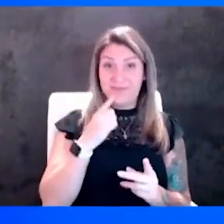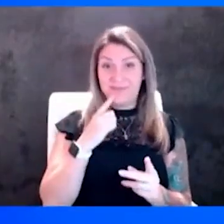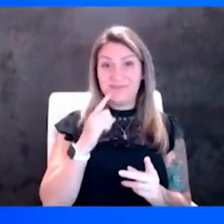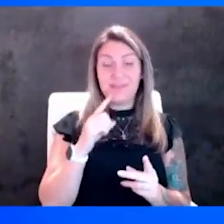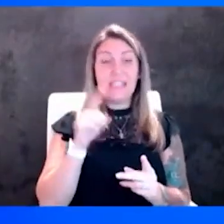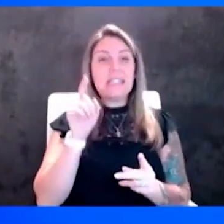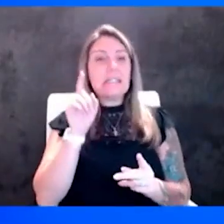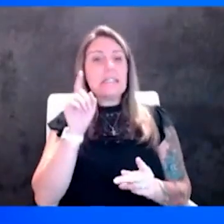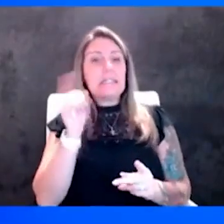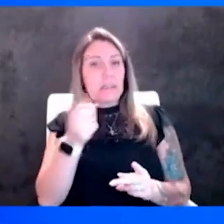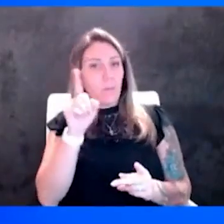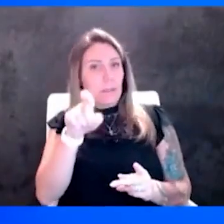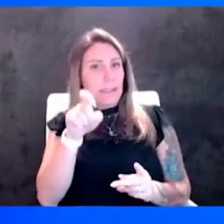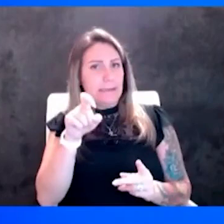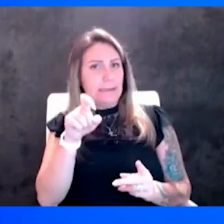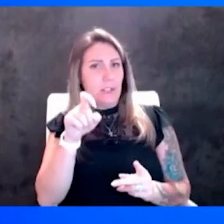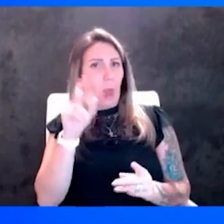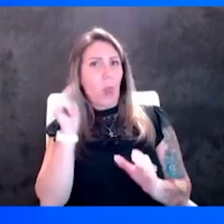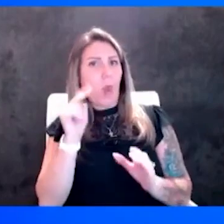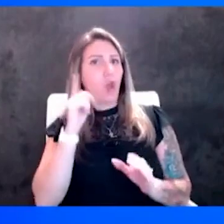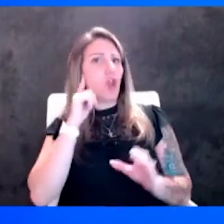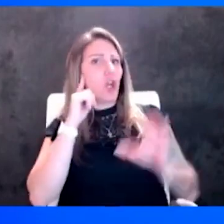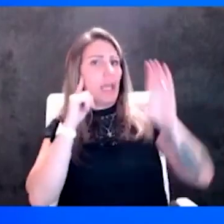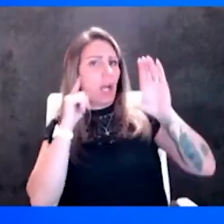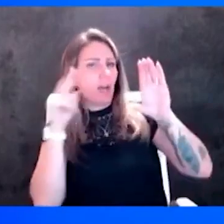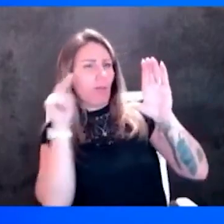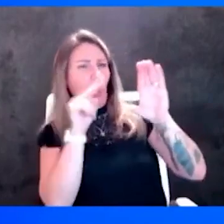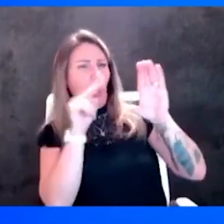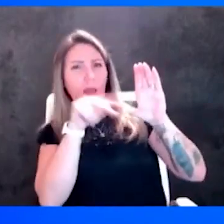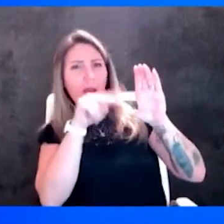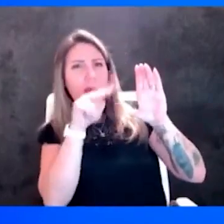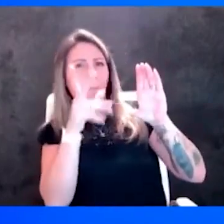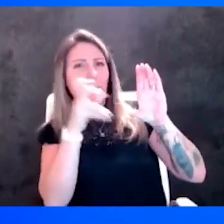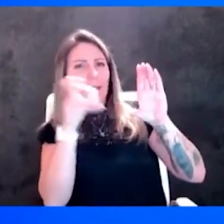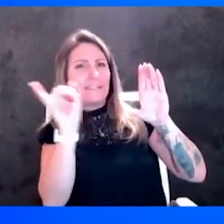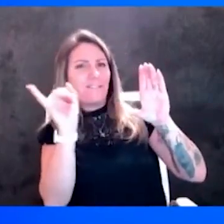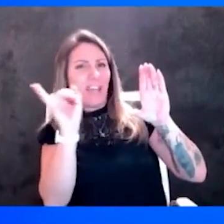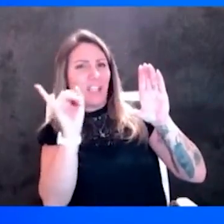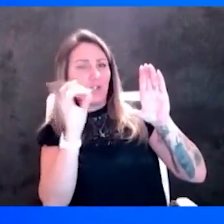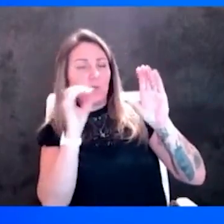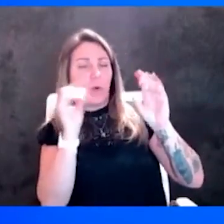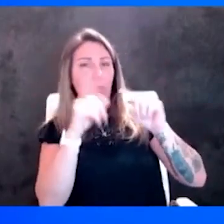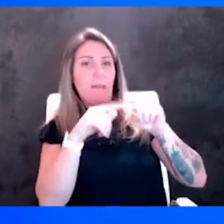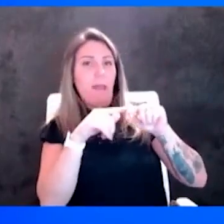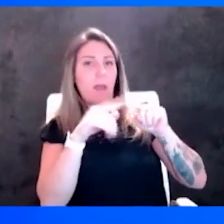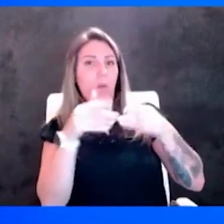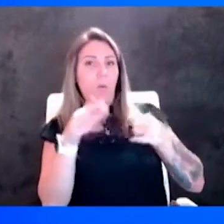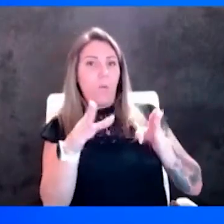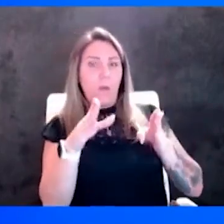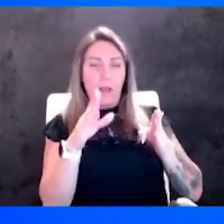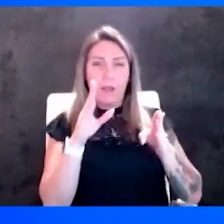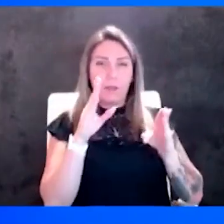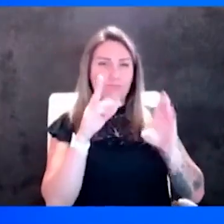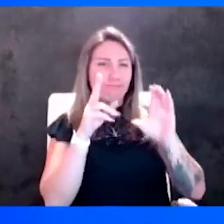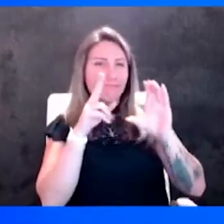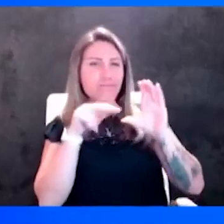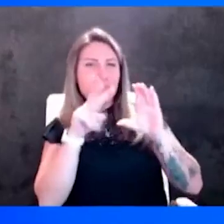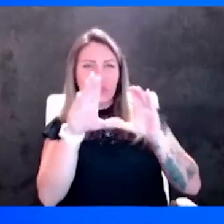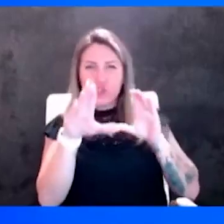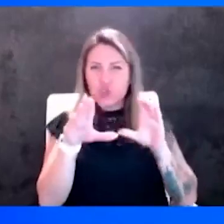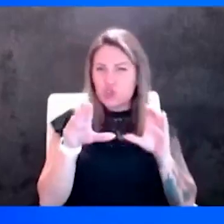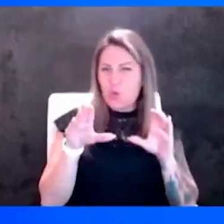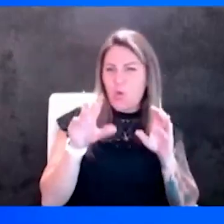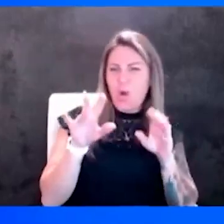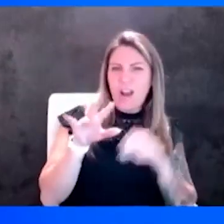eardrum. That's, what is the actual infection going on? There's no reliable way of knowing, looking at your kid, pulling at your ear, tugging at